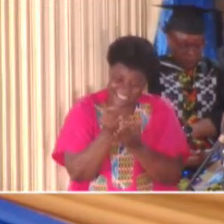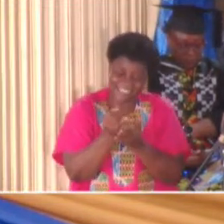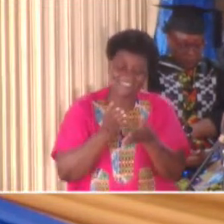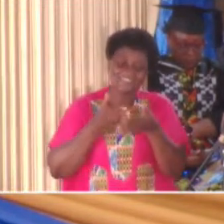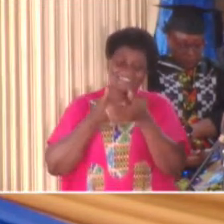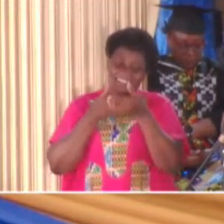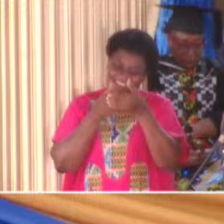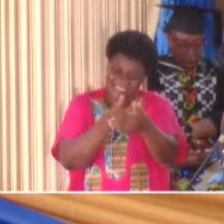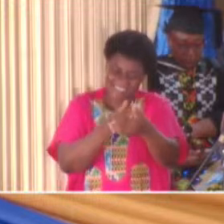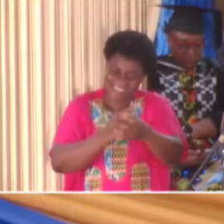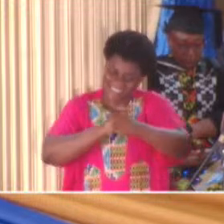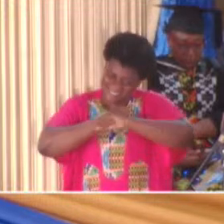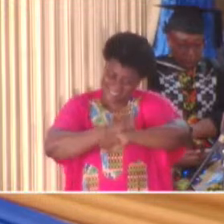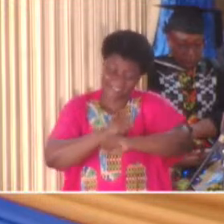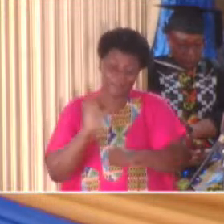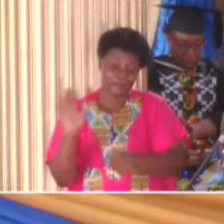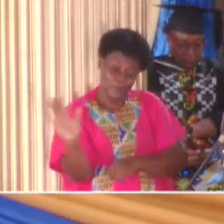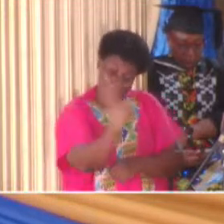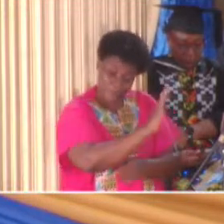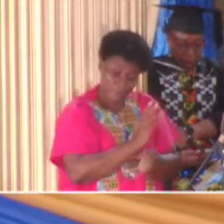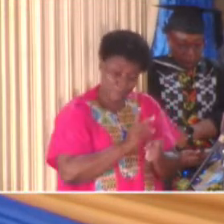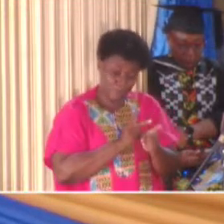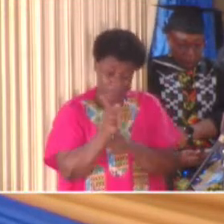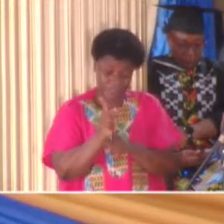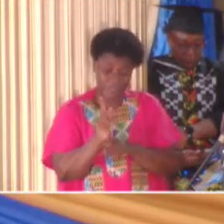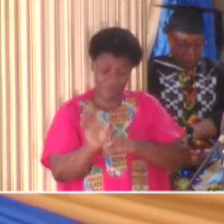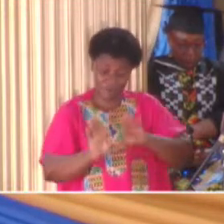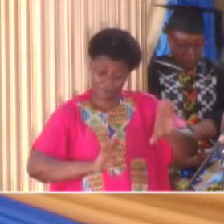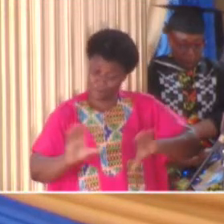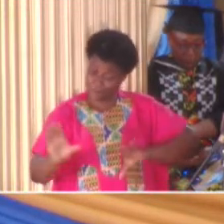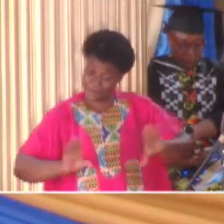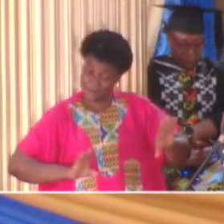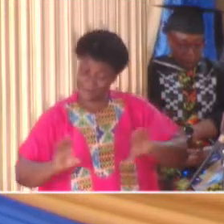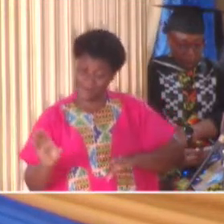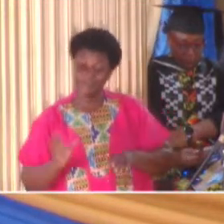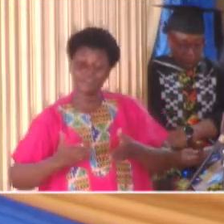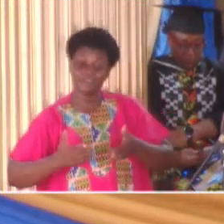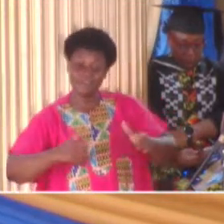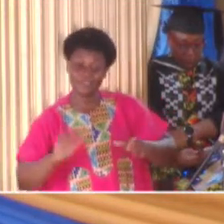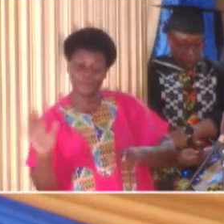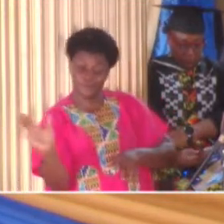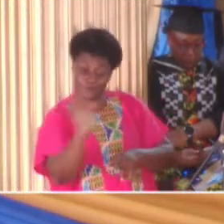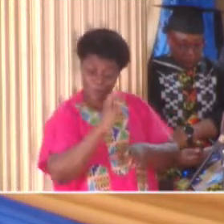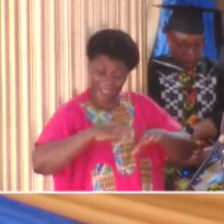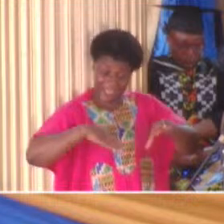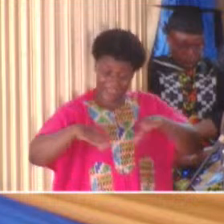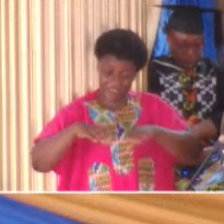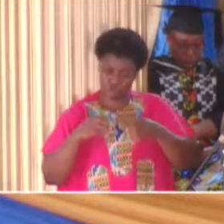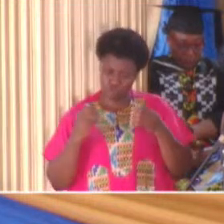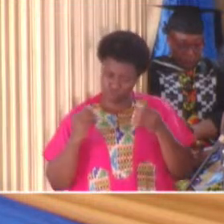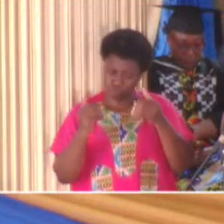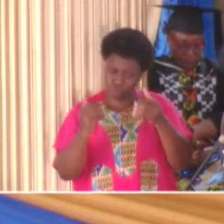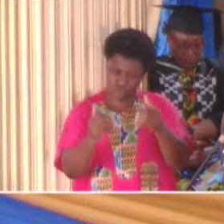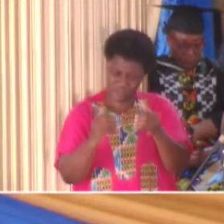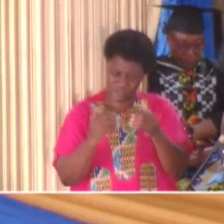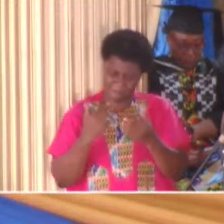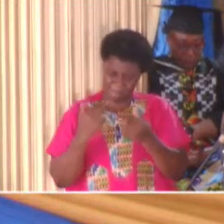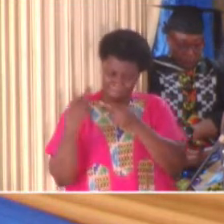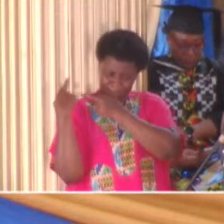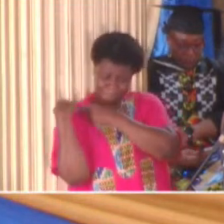guide your professional conduct. Let your actions be driven by a commitment